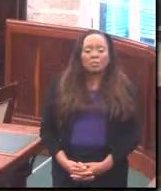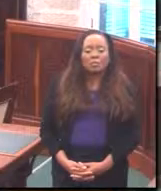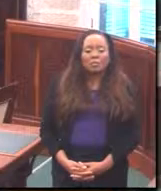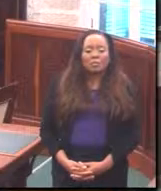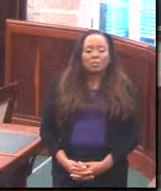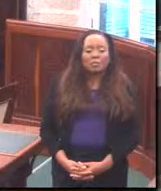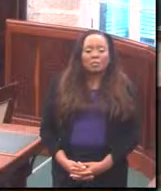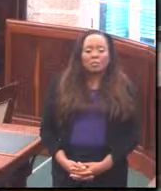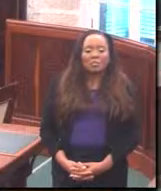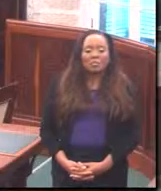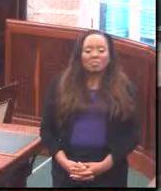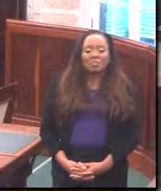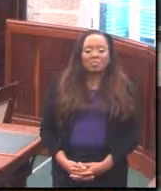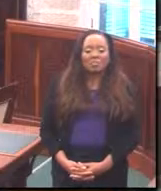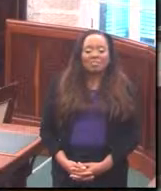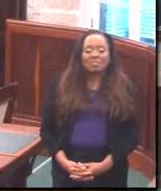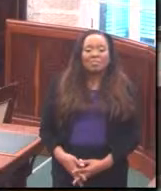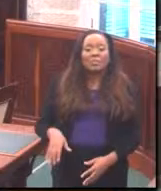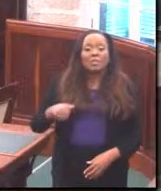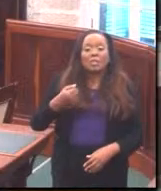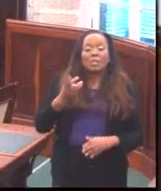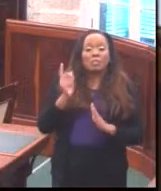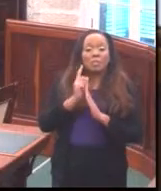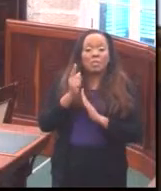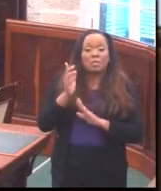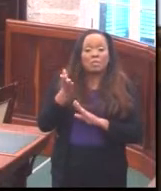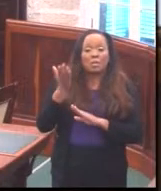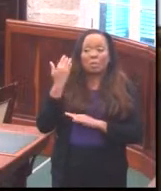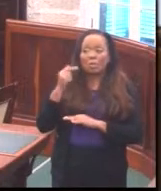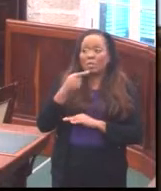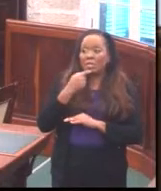arguments must be restricted to 5.2b.